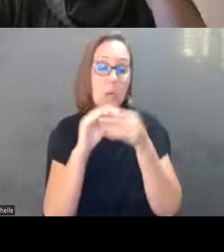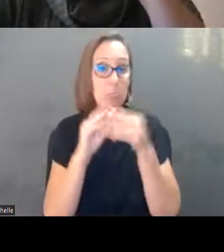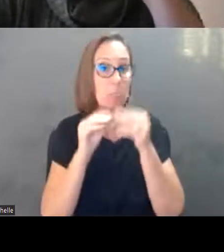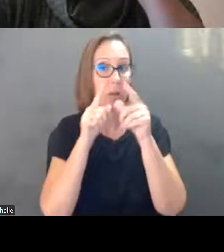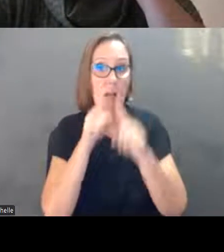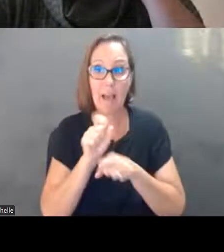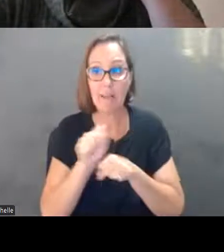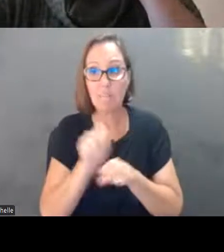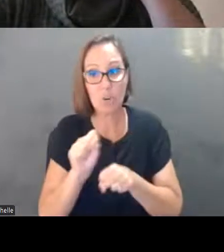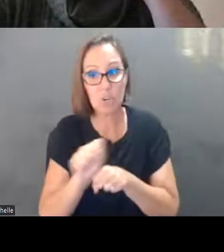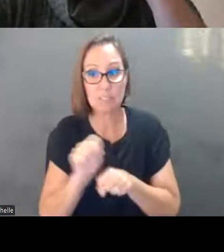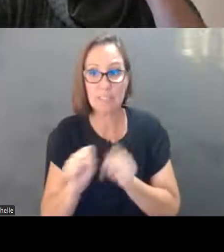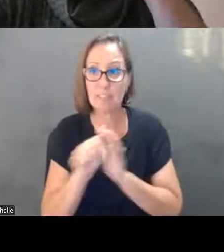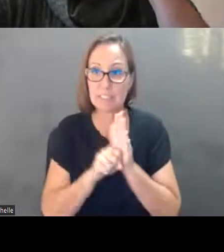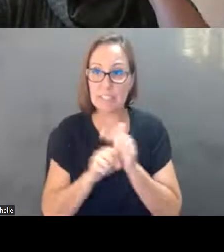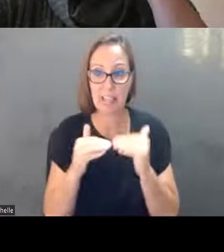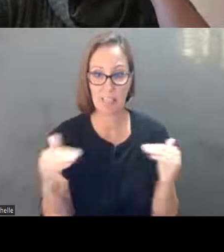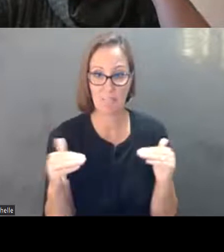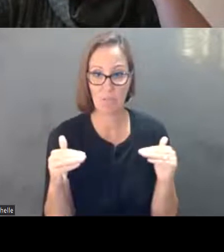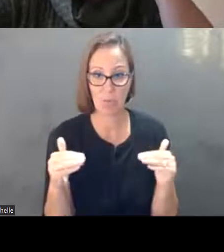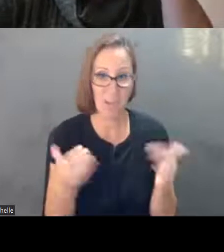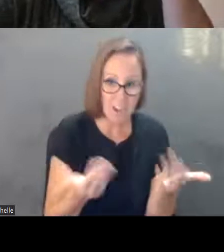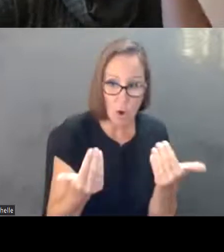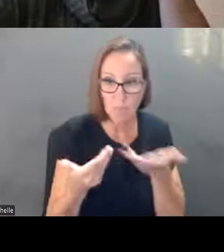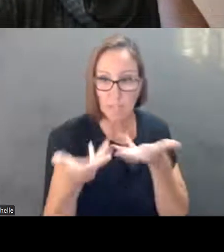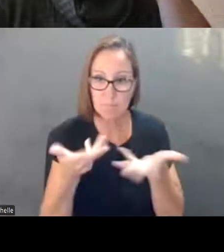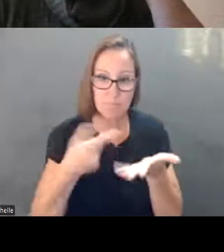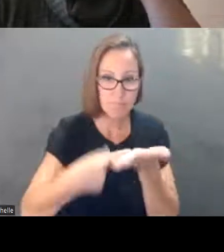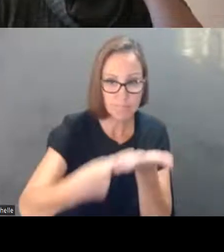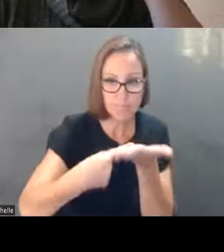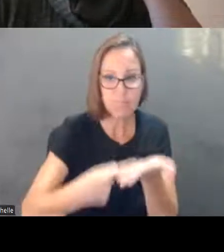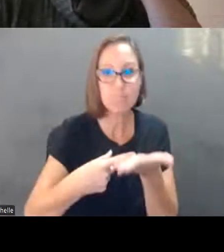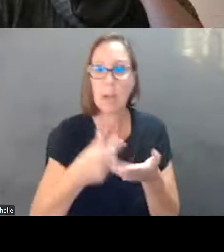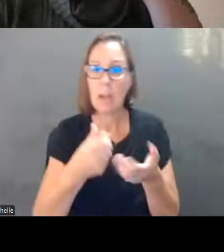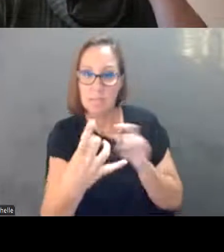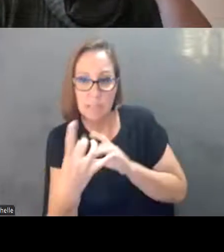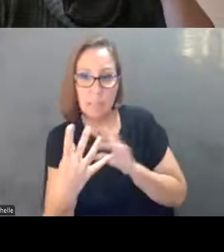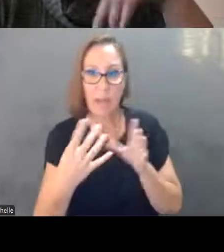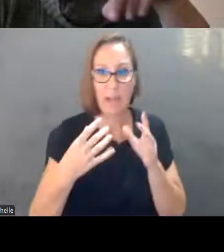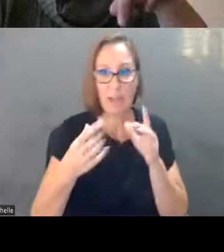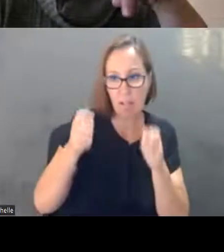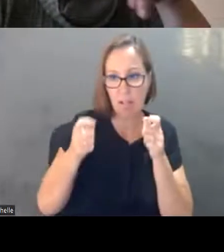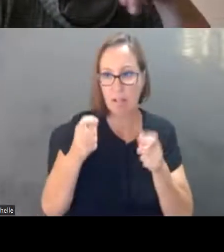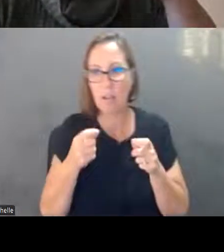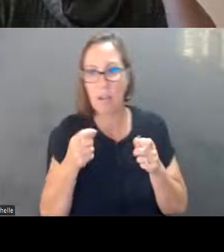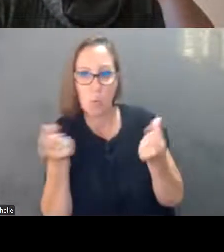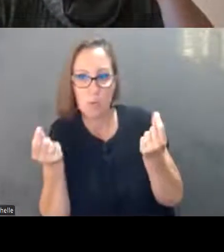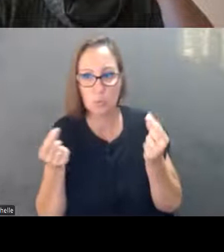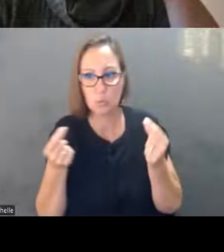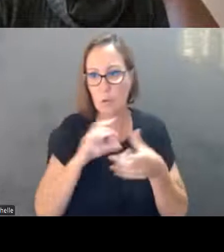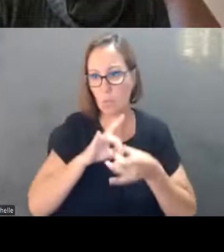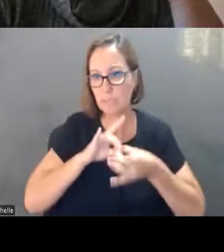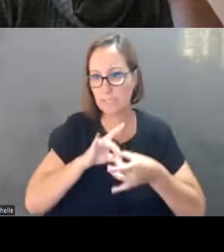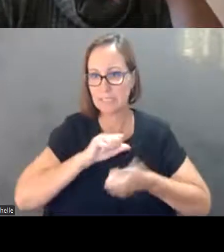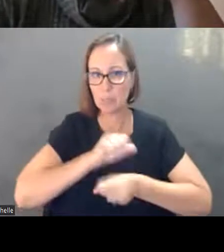state level, but hope that it can be a continuous dialogue to get feedback on what some of these plans are. So the first